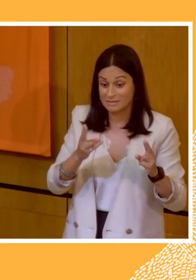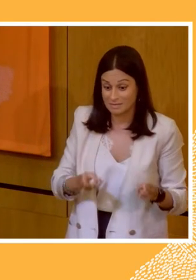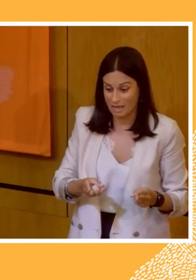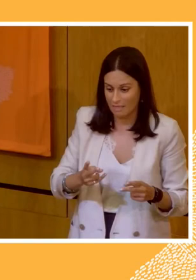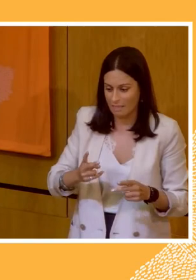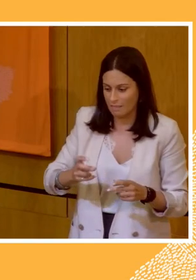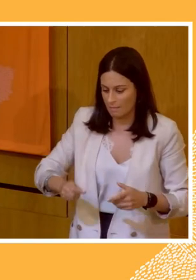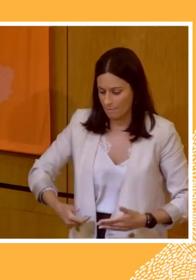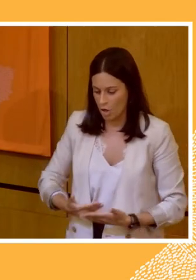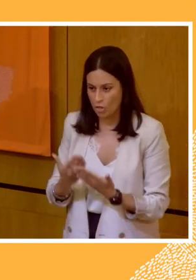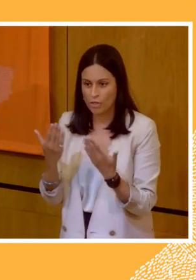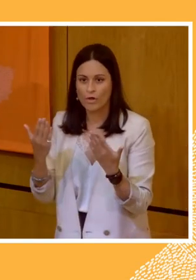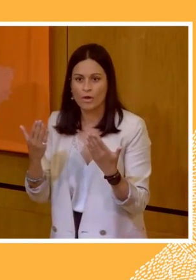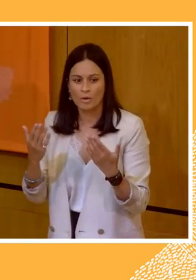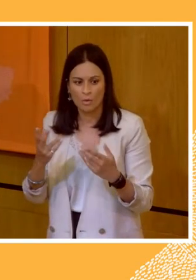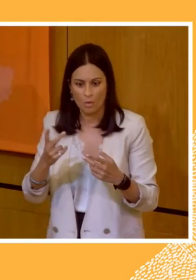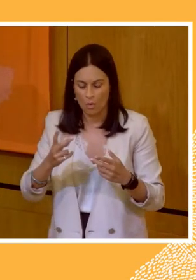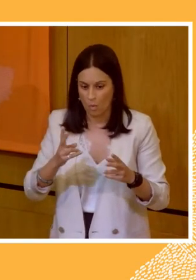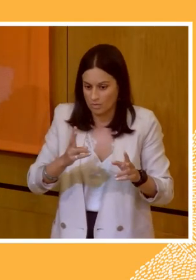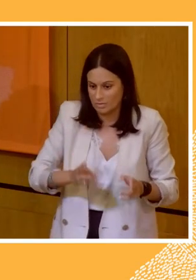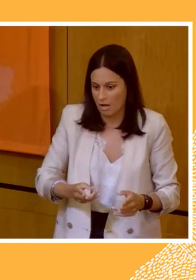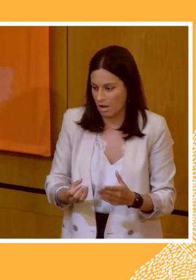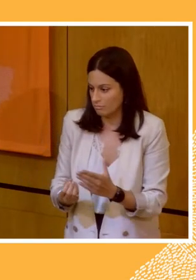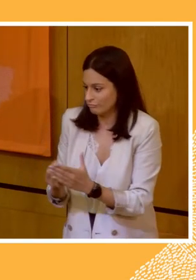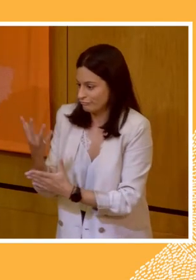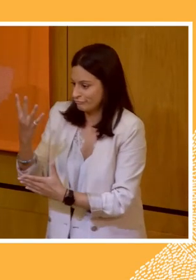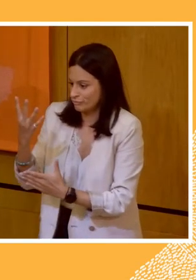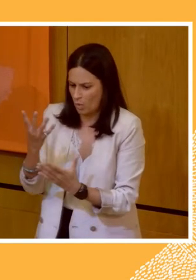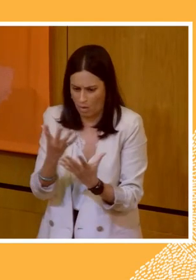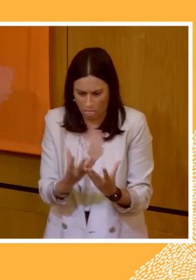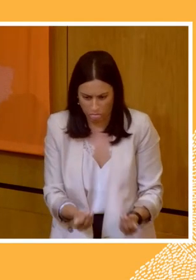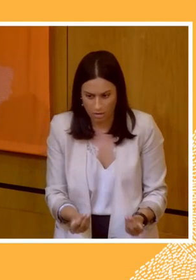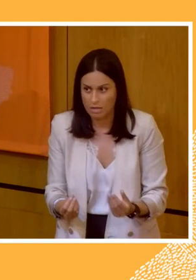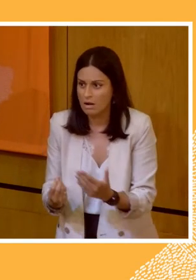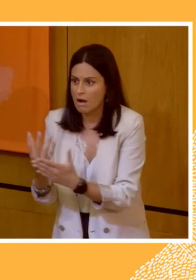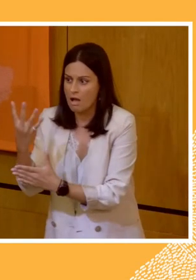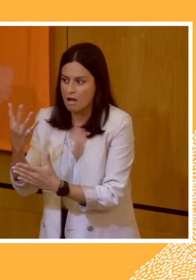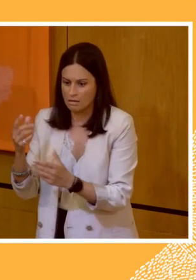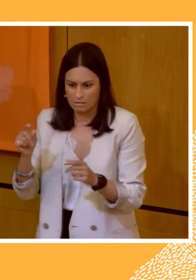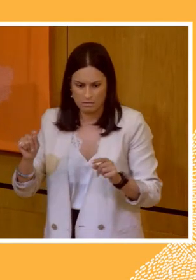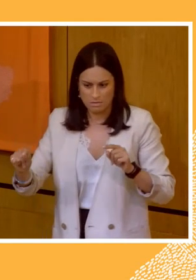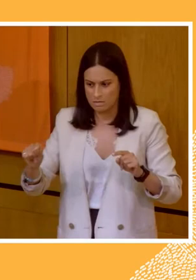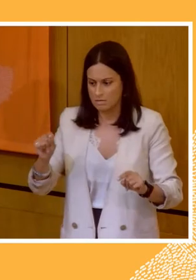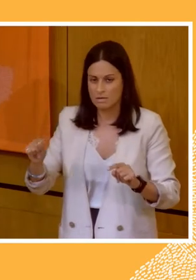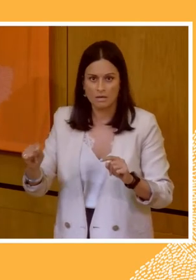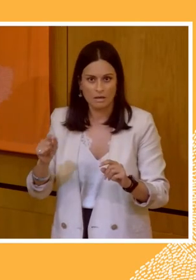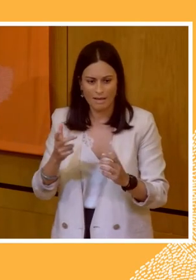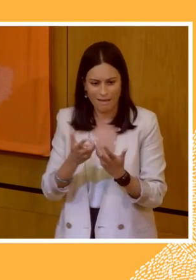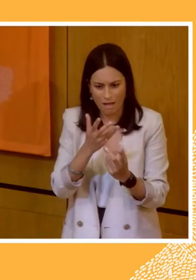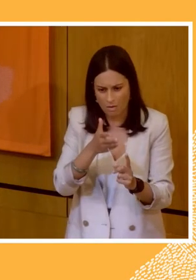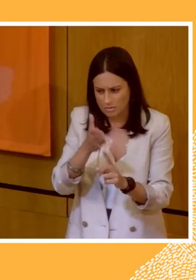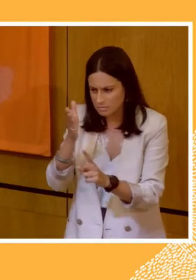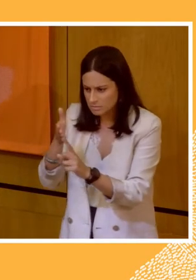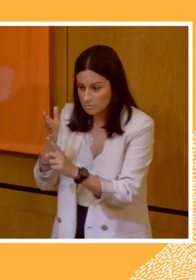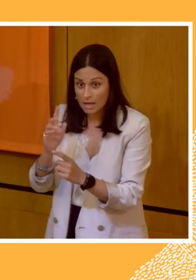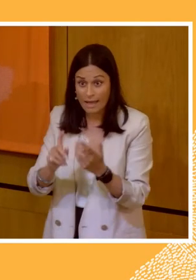the actual context, what happened? So this research helps us to identify